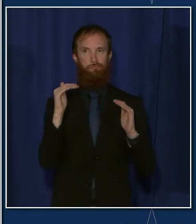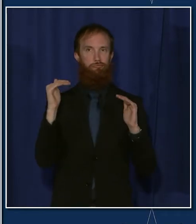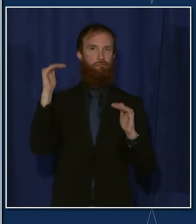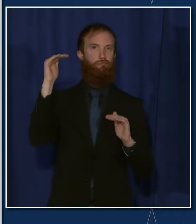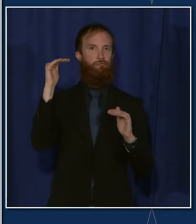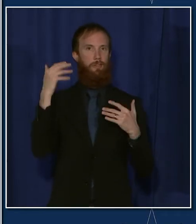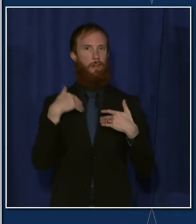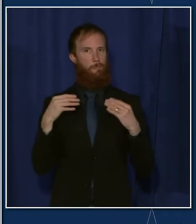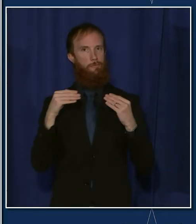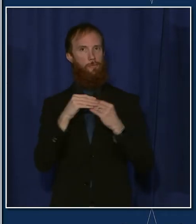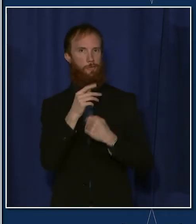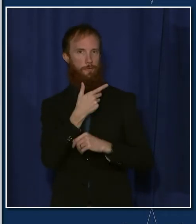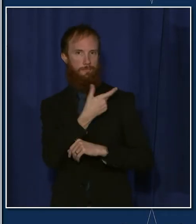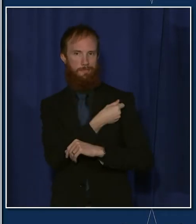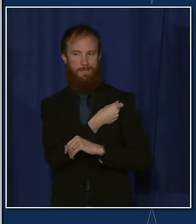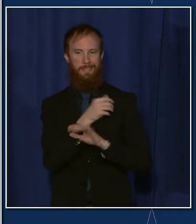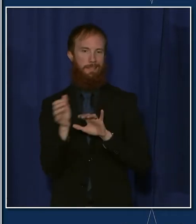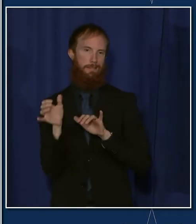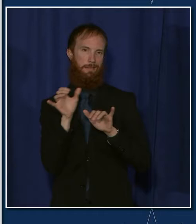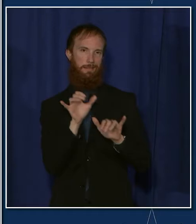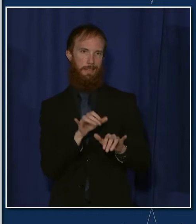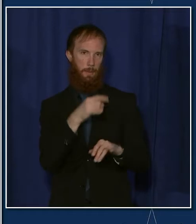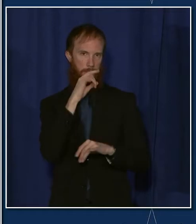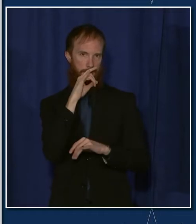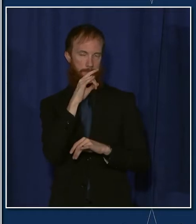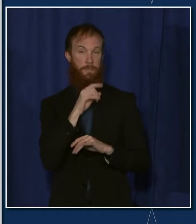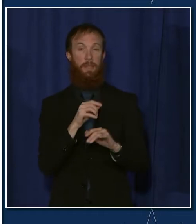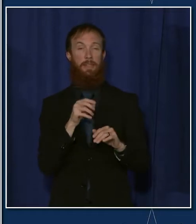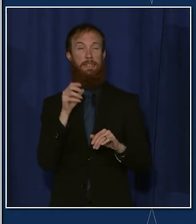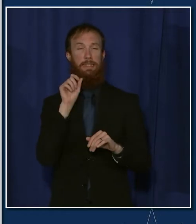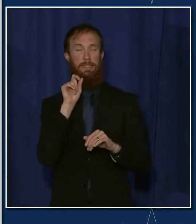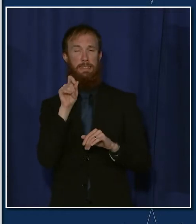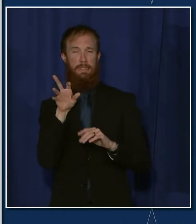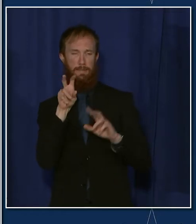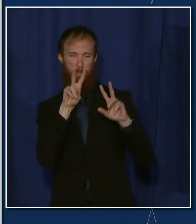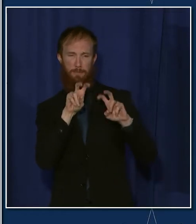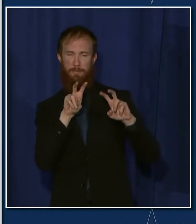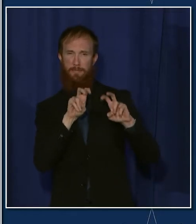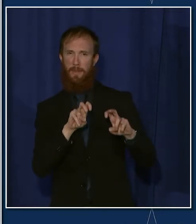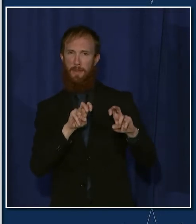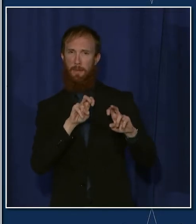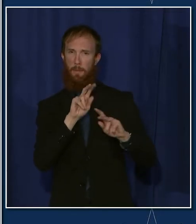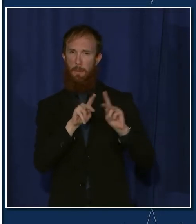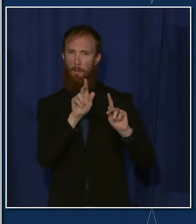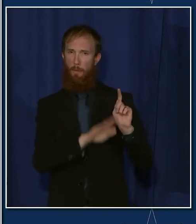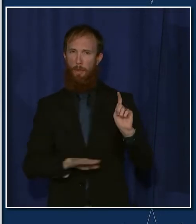what we're working on. Where you look at all Chicagoans of all ages,